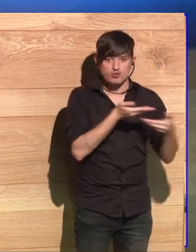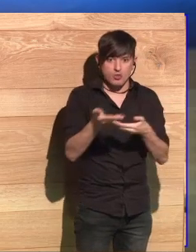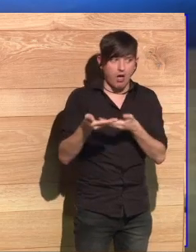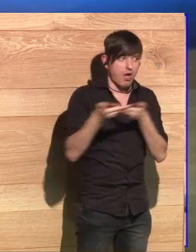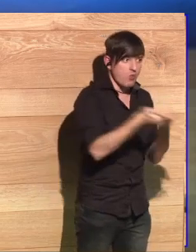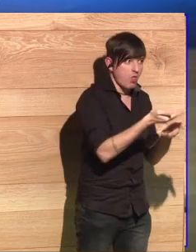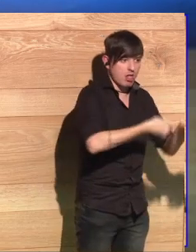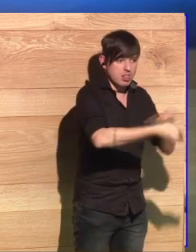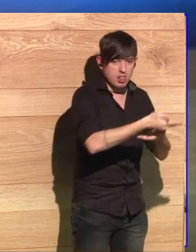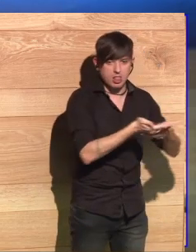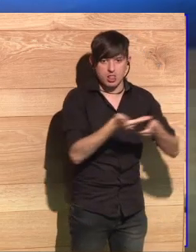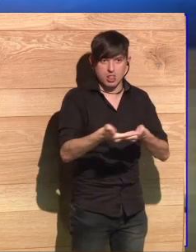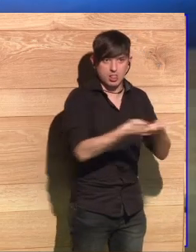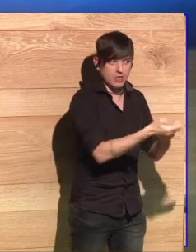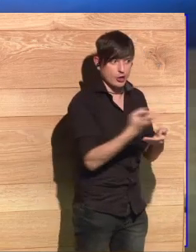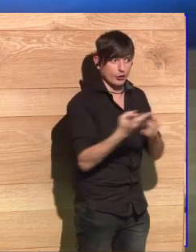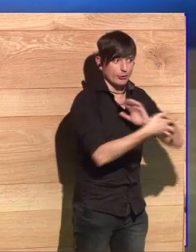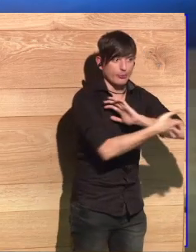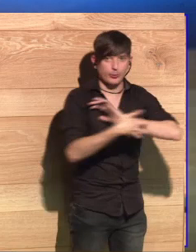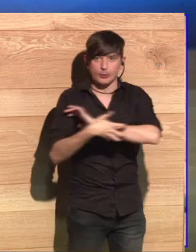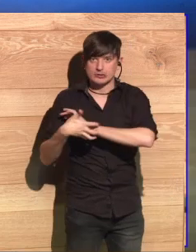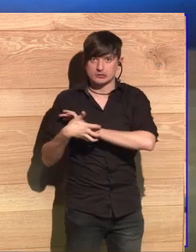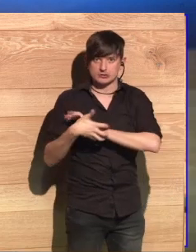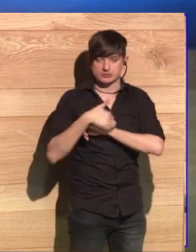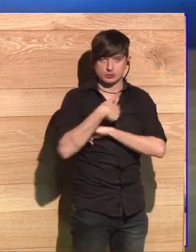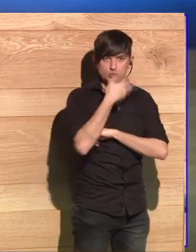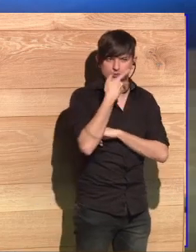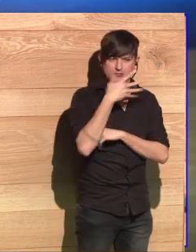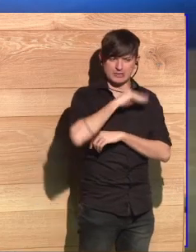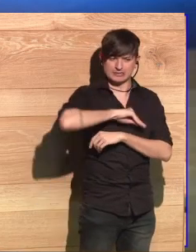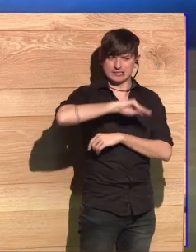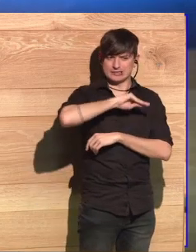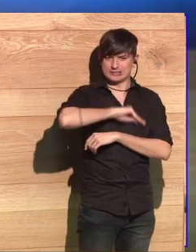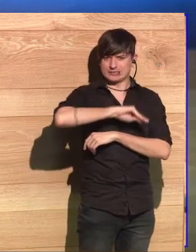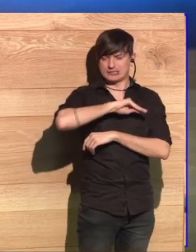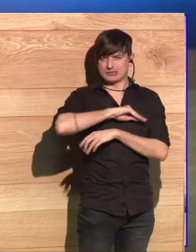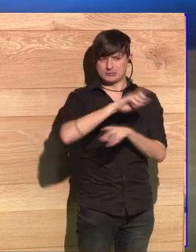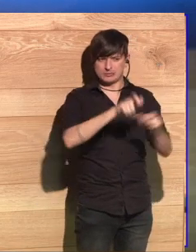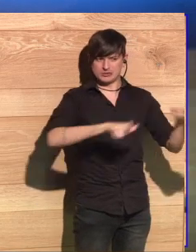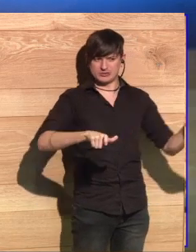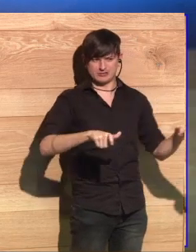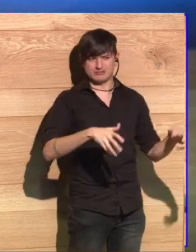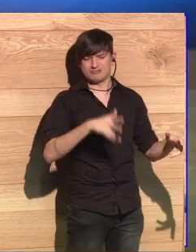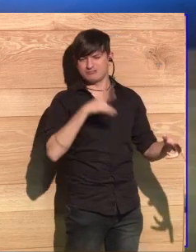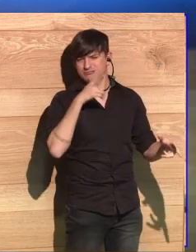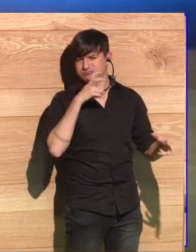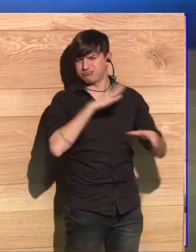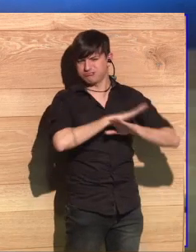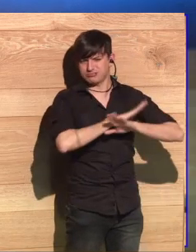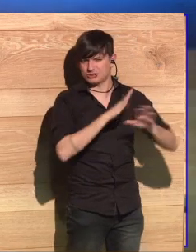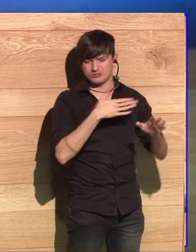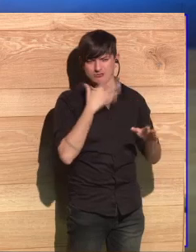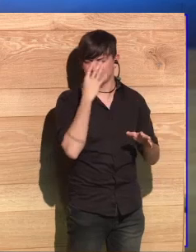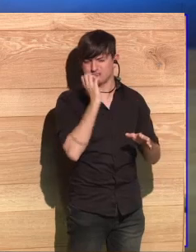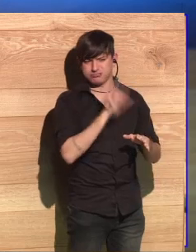people that were just scoundrels that I didn't want anything to do with. And there were some, I didn't bother to tell about